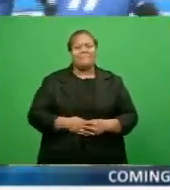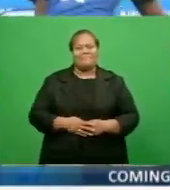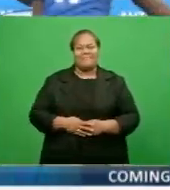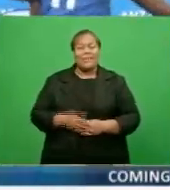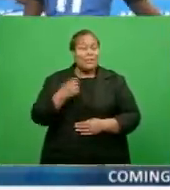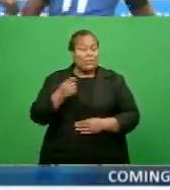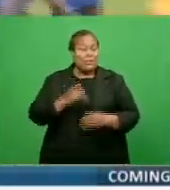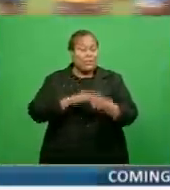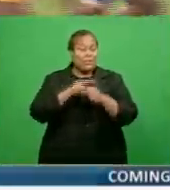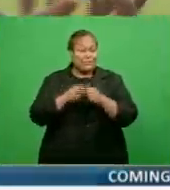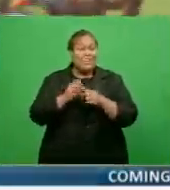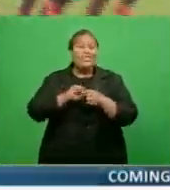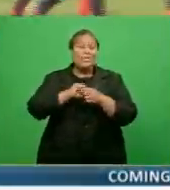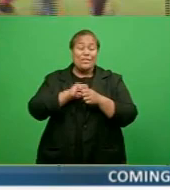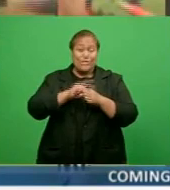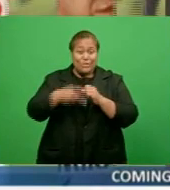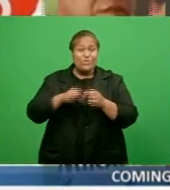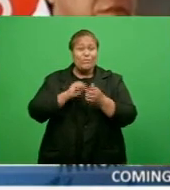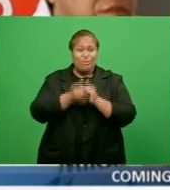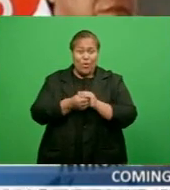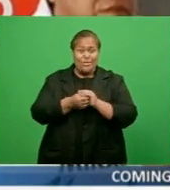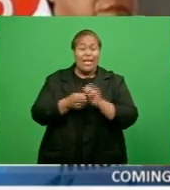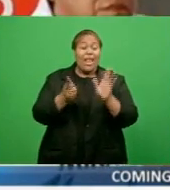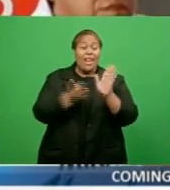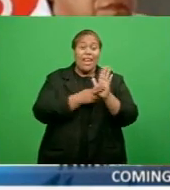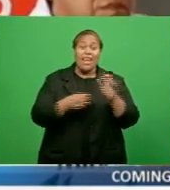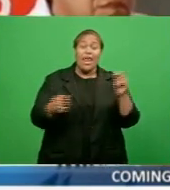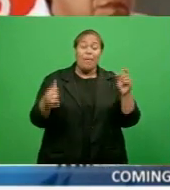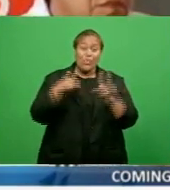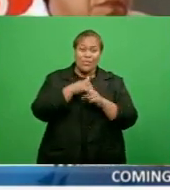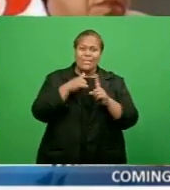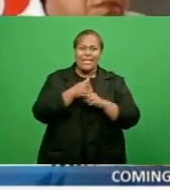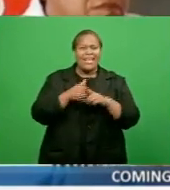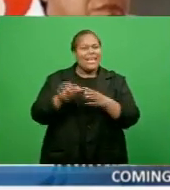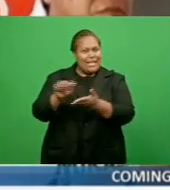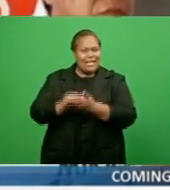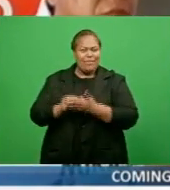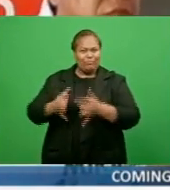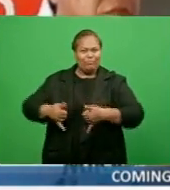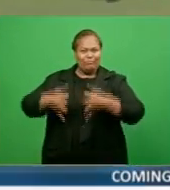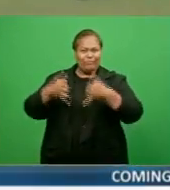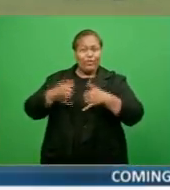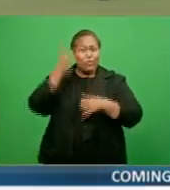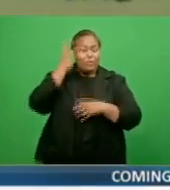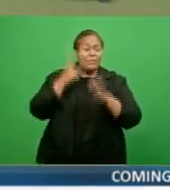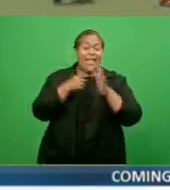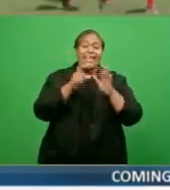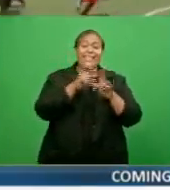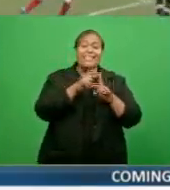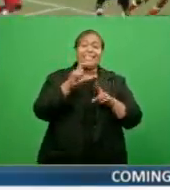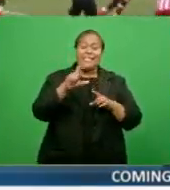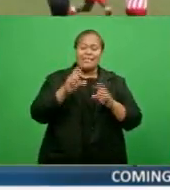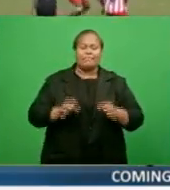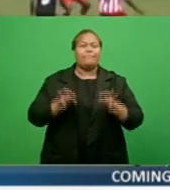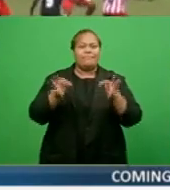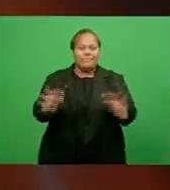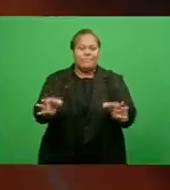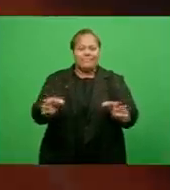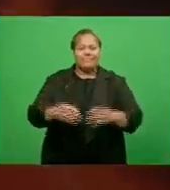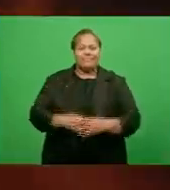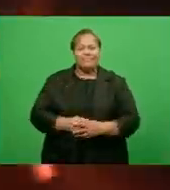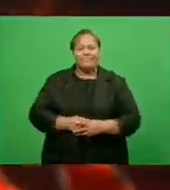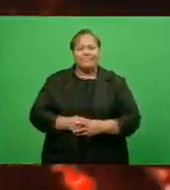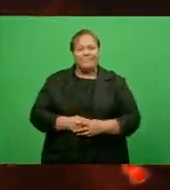in sports, Namosi retains FAREBROTHER trophy and women's IDC postponed. Details after the break.